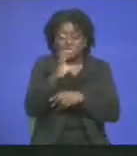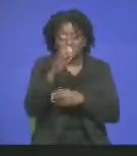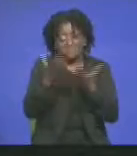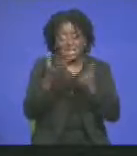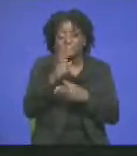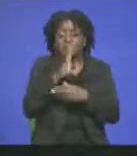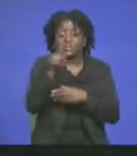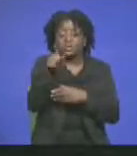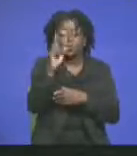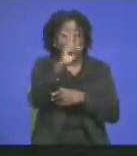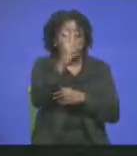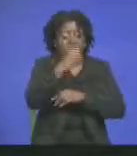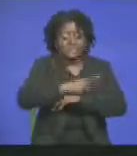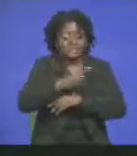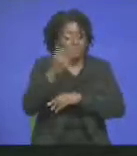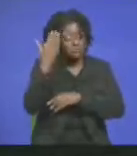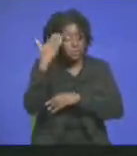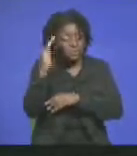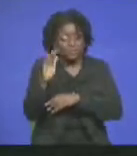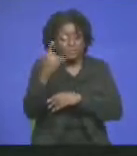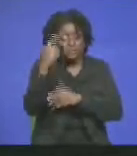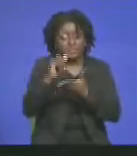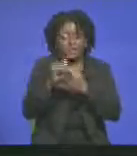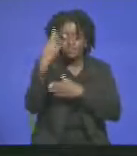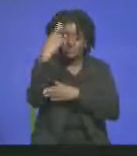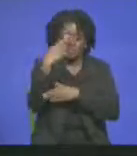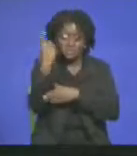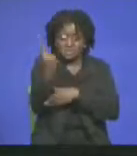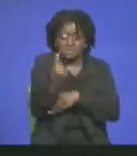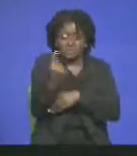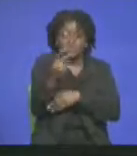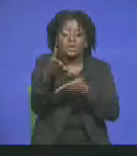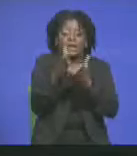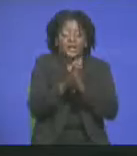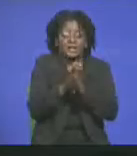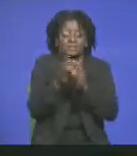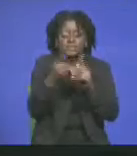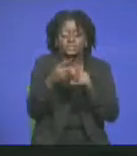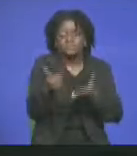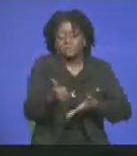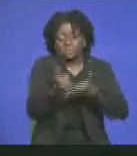just don't know. And for that reason alone, you're being asked to patronize the